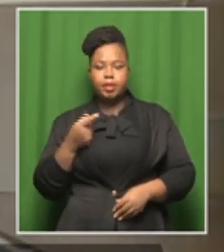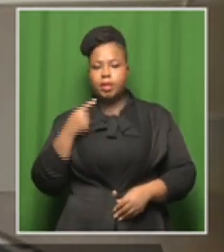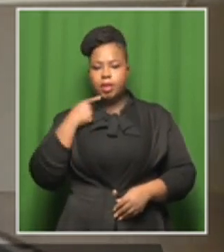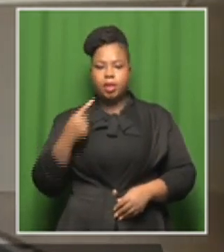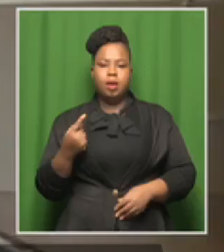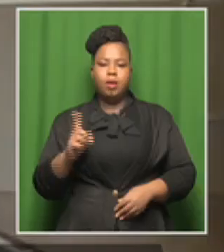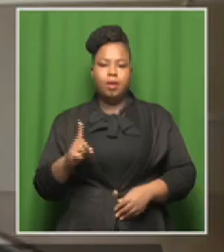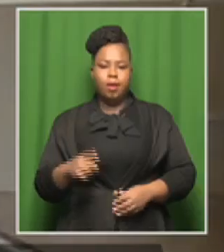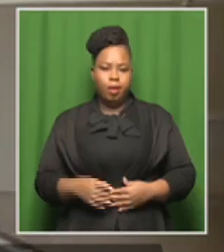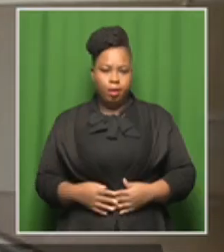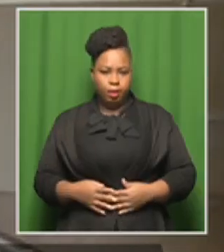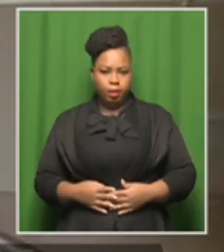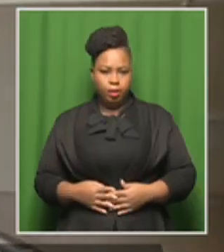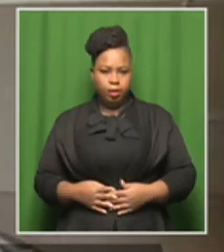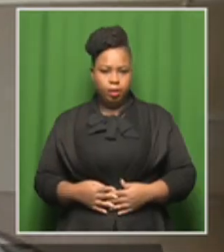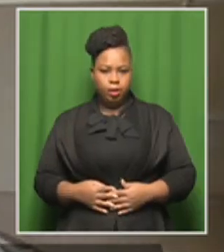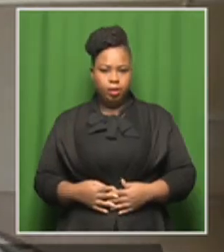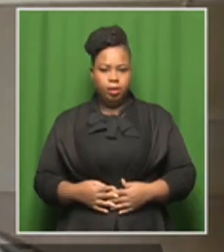was